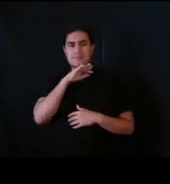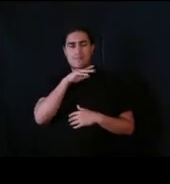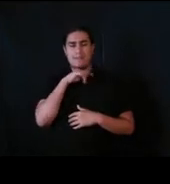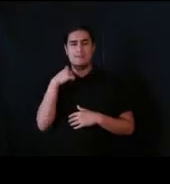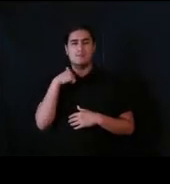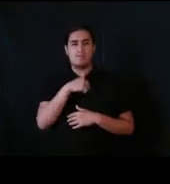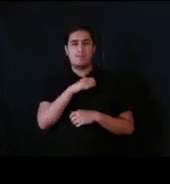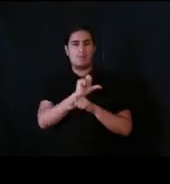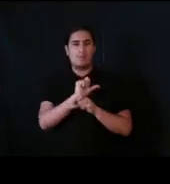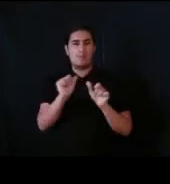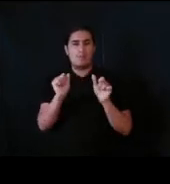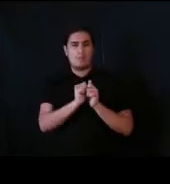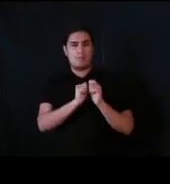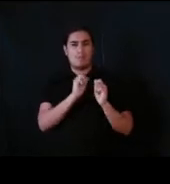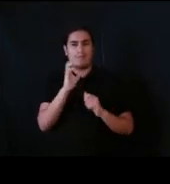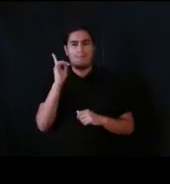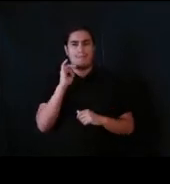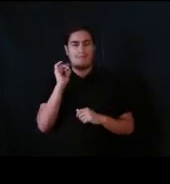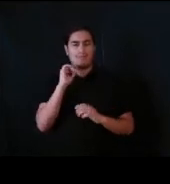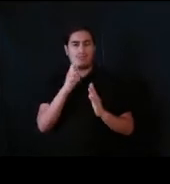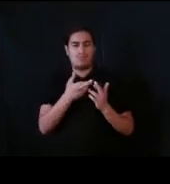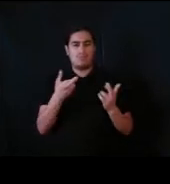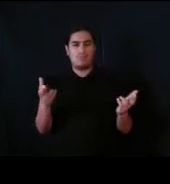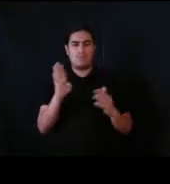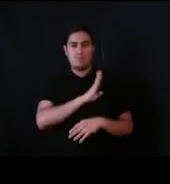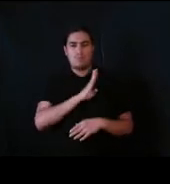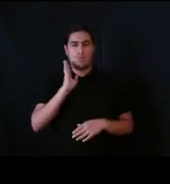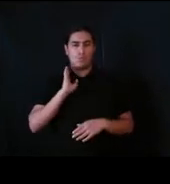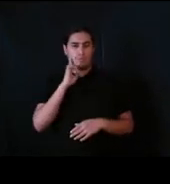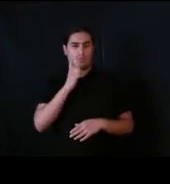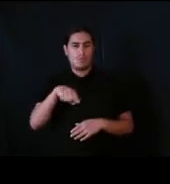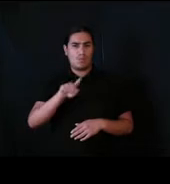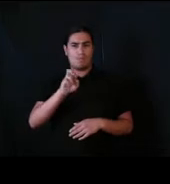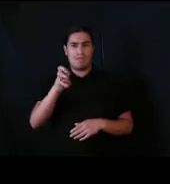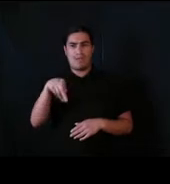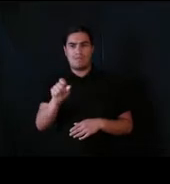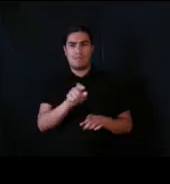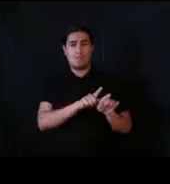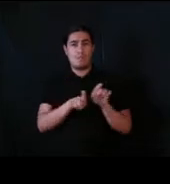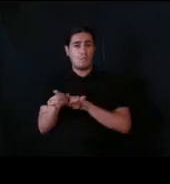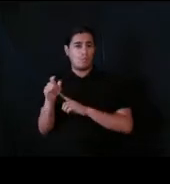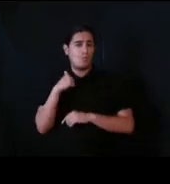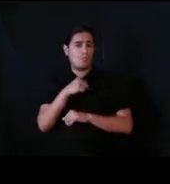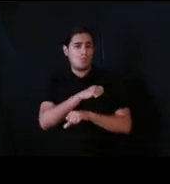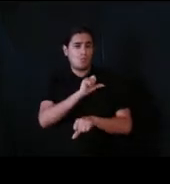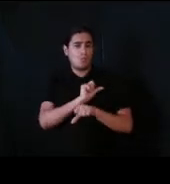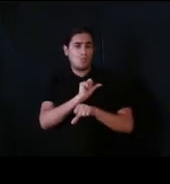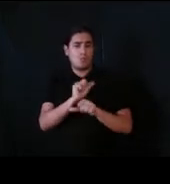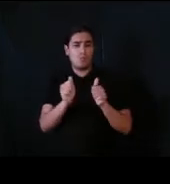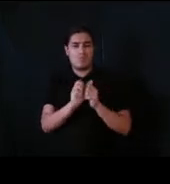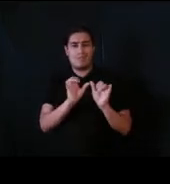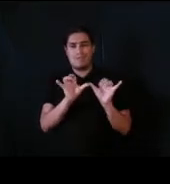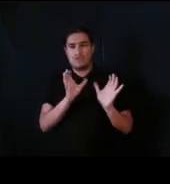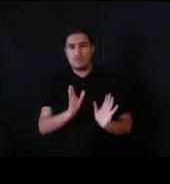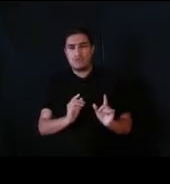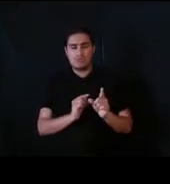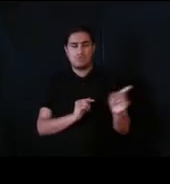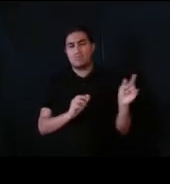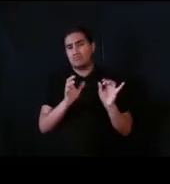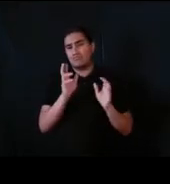with the california air resources board on those maps and we're also working with our army corps of engineers engineer research and